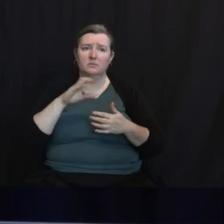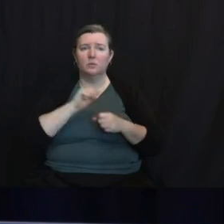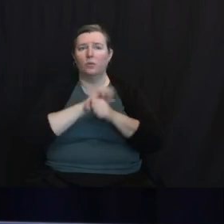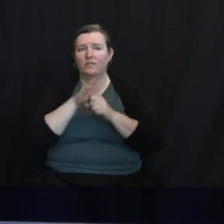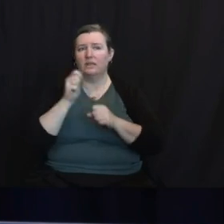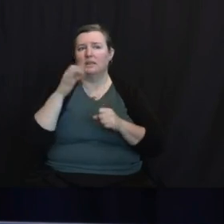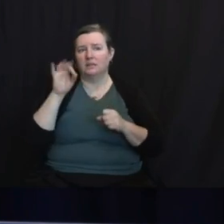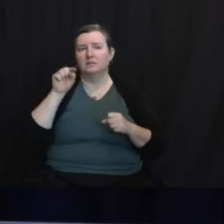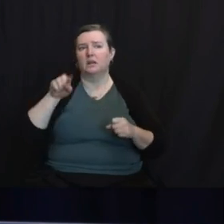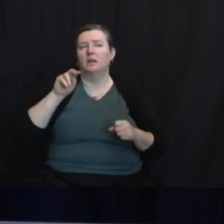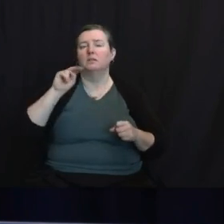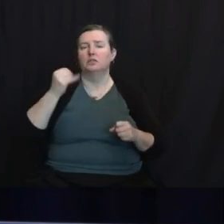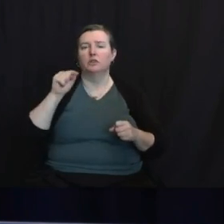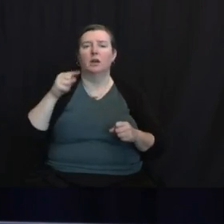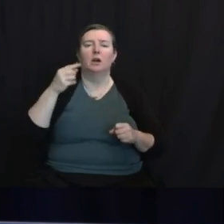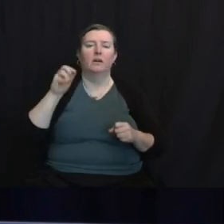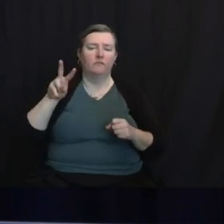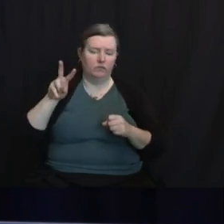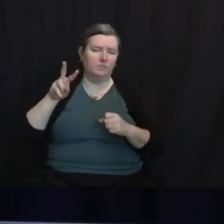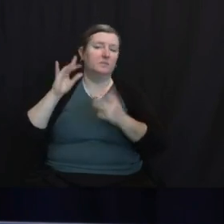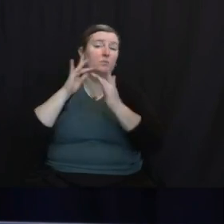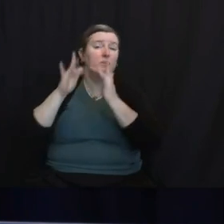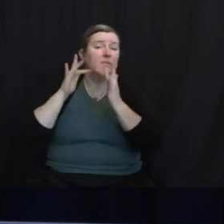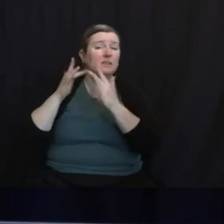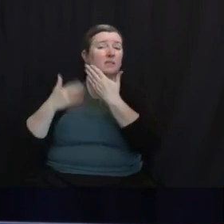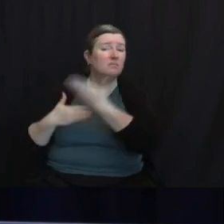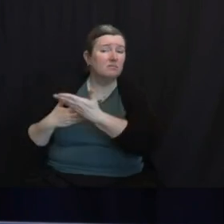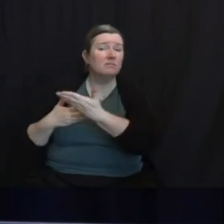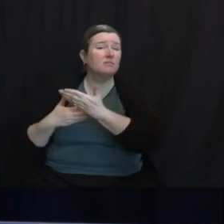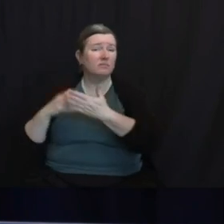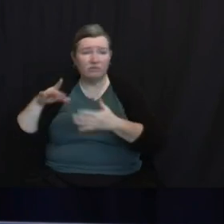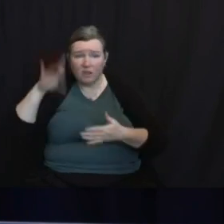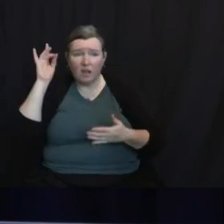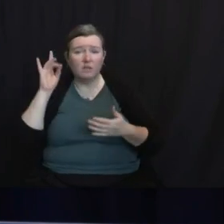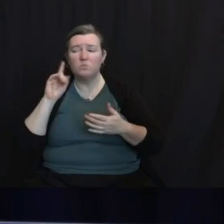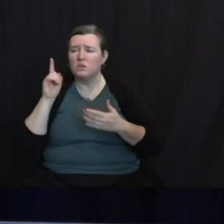covid19.nj.gov to find a testing location close to you.